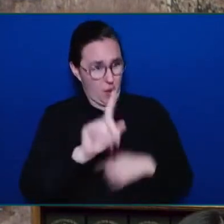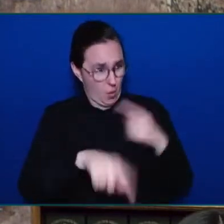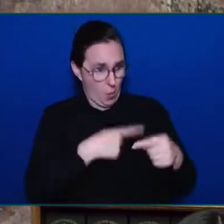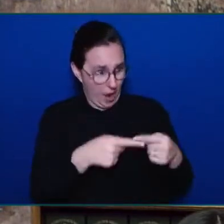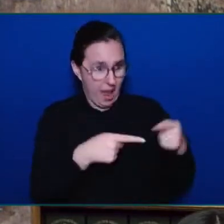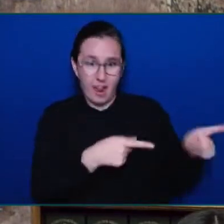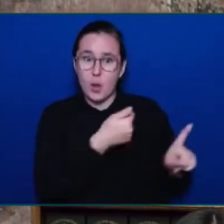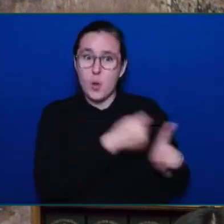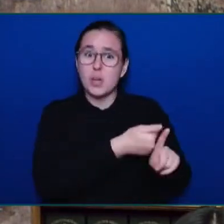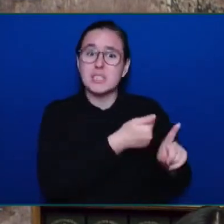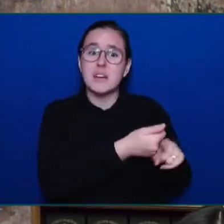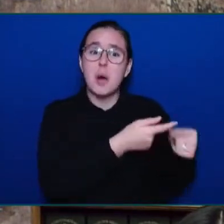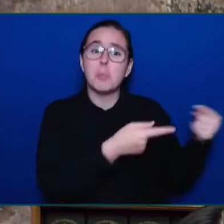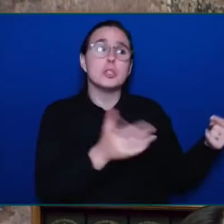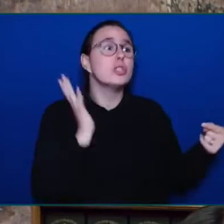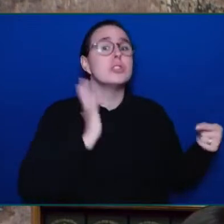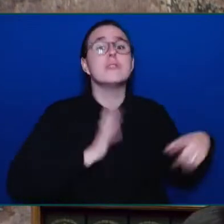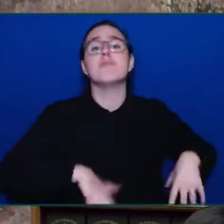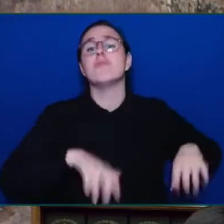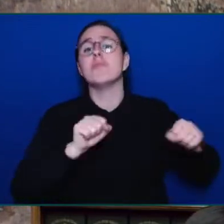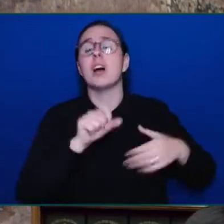it, Honourable Speaker.